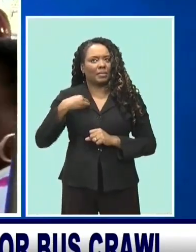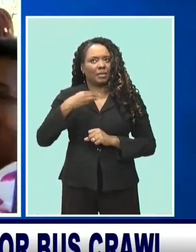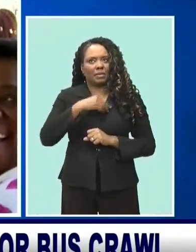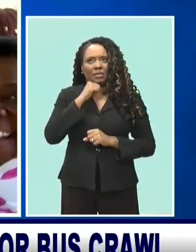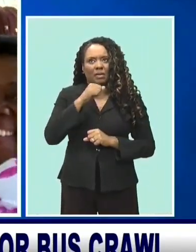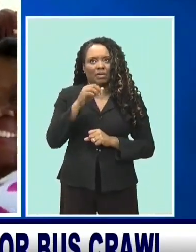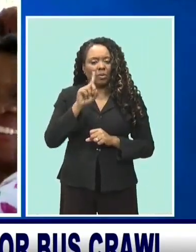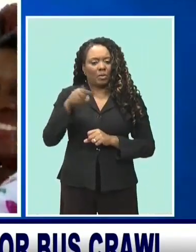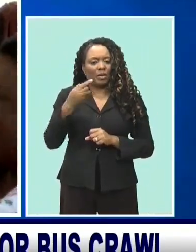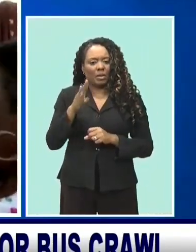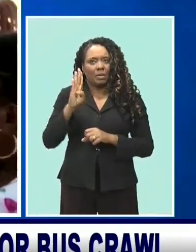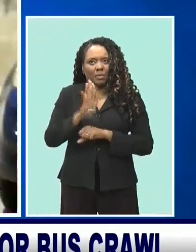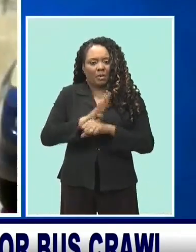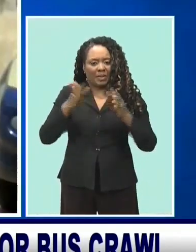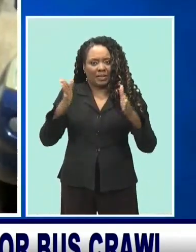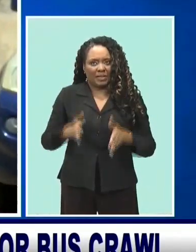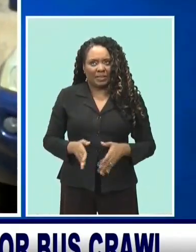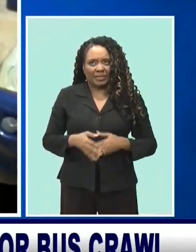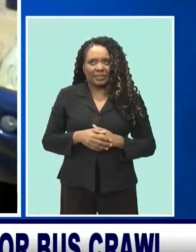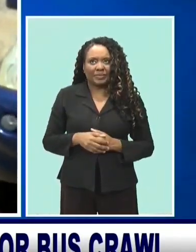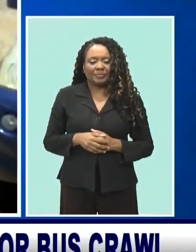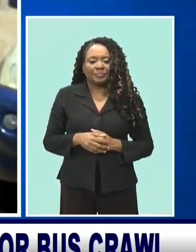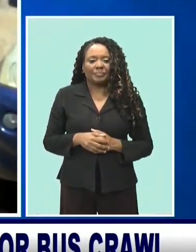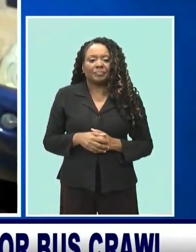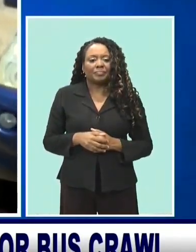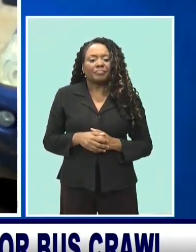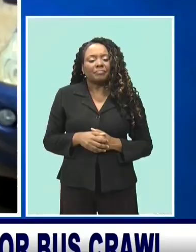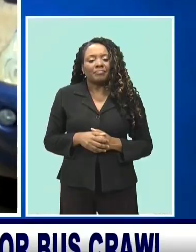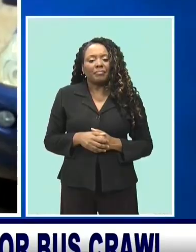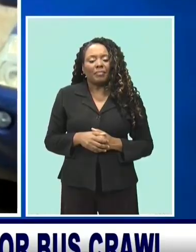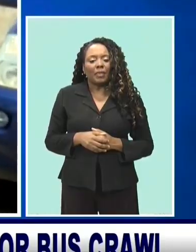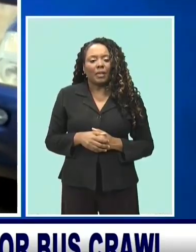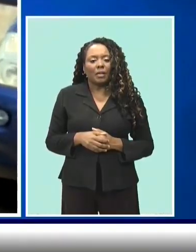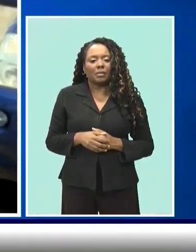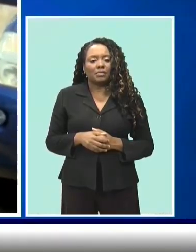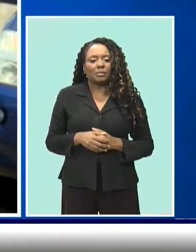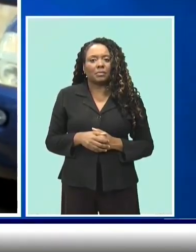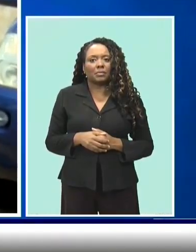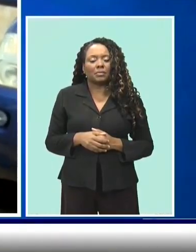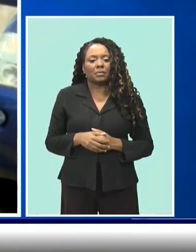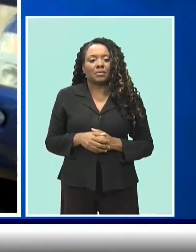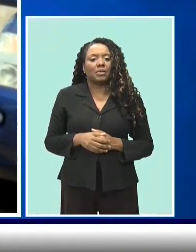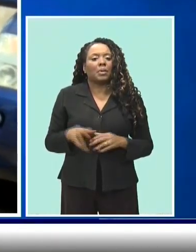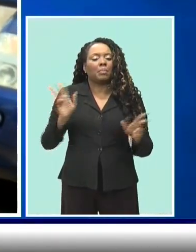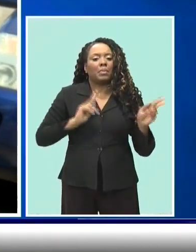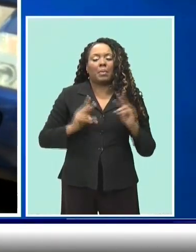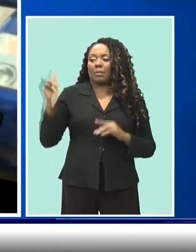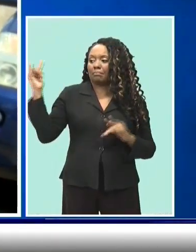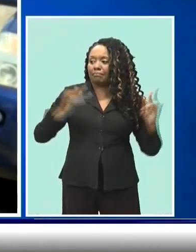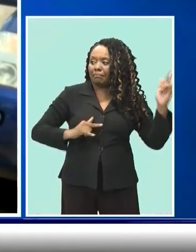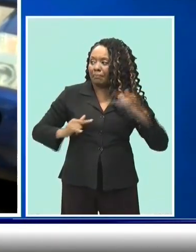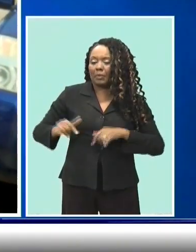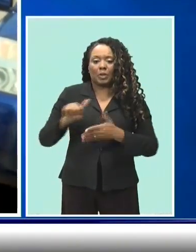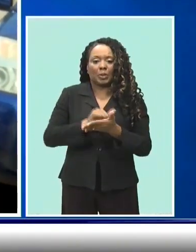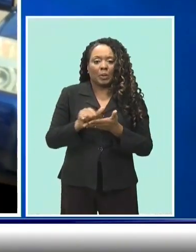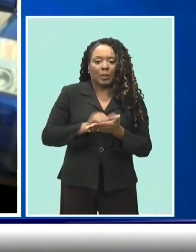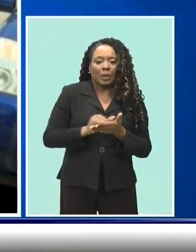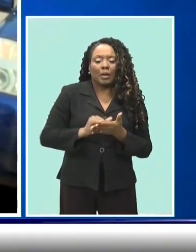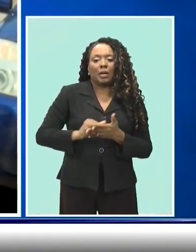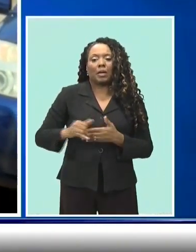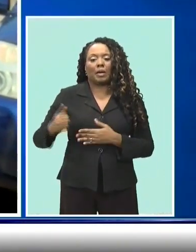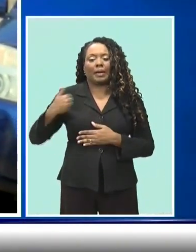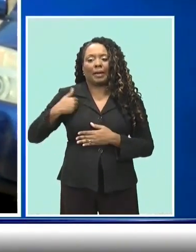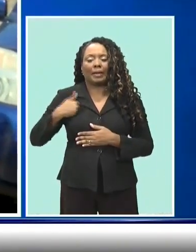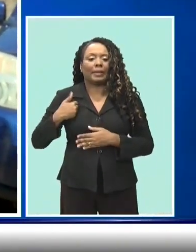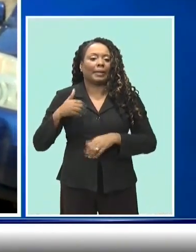to Barbadians. We have members here in New York, Fort Lauderdale, Canada, England. They're